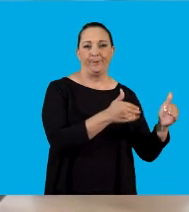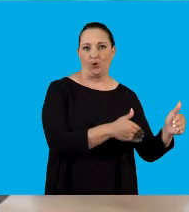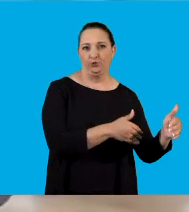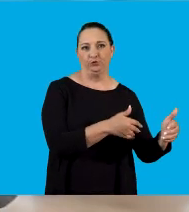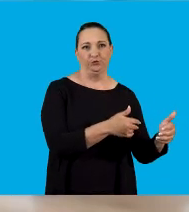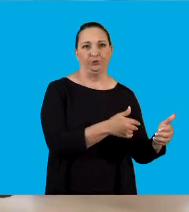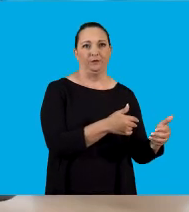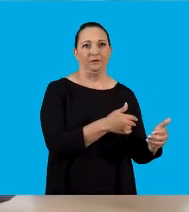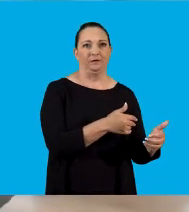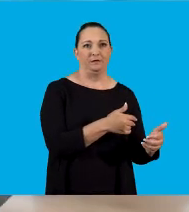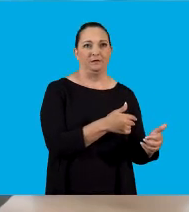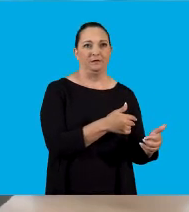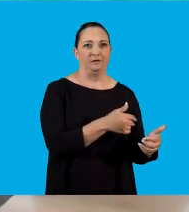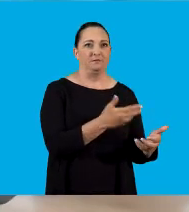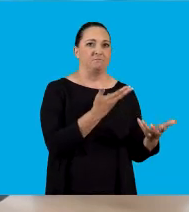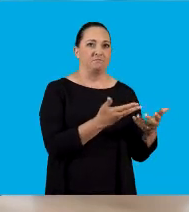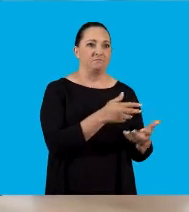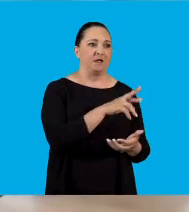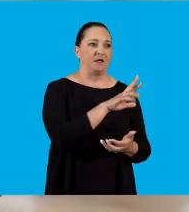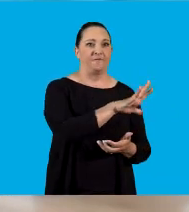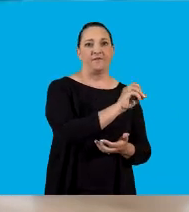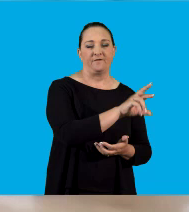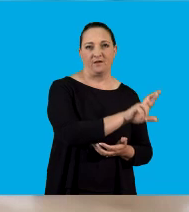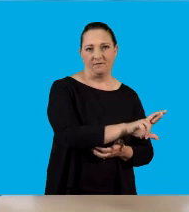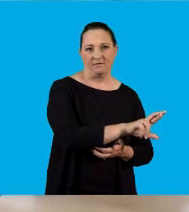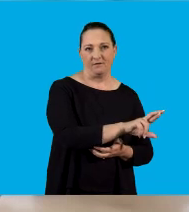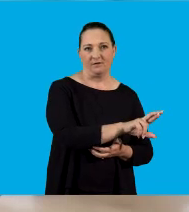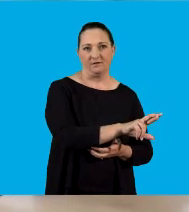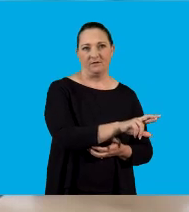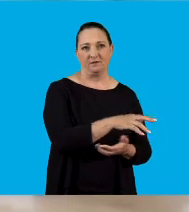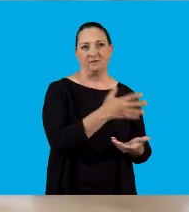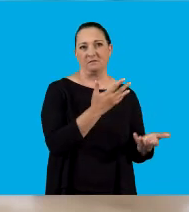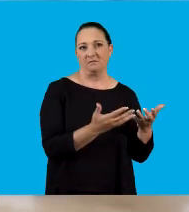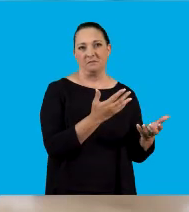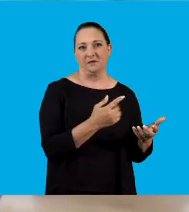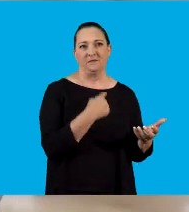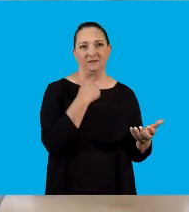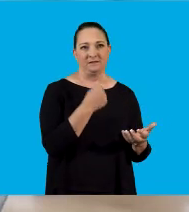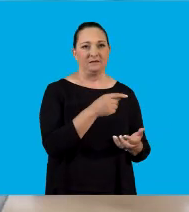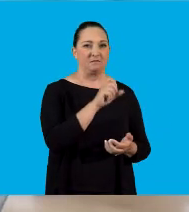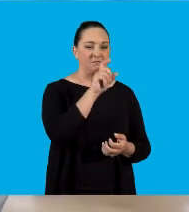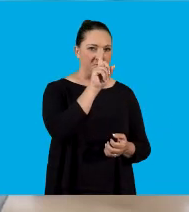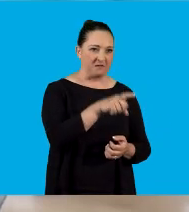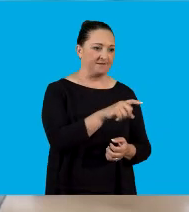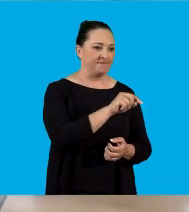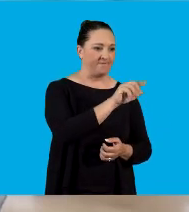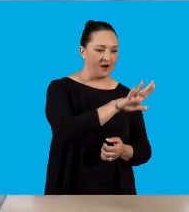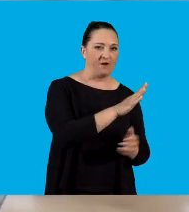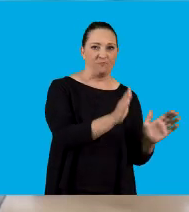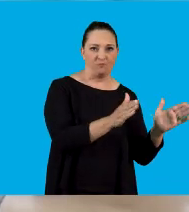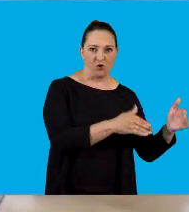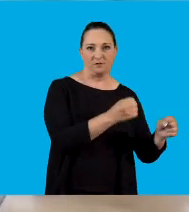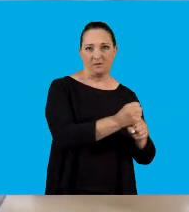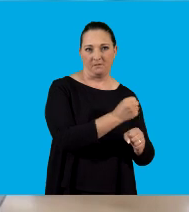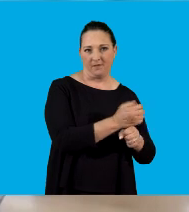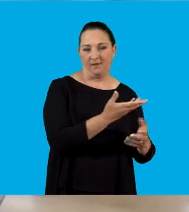per item you're getting 50 rand. So per day you are expected maybe to have at least 5 boxes of 5 items. So